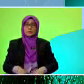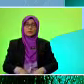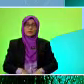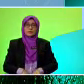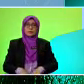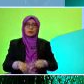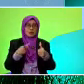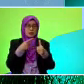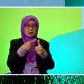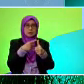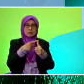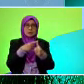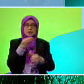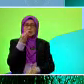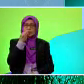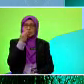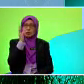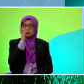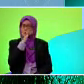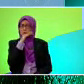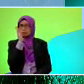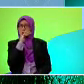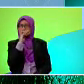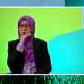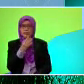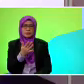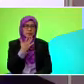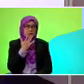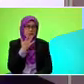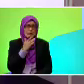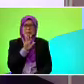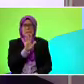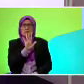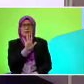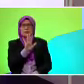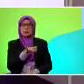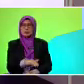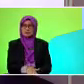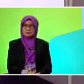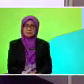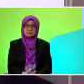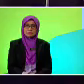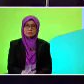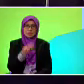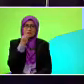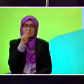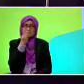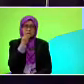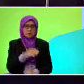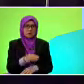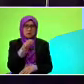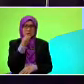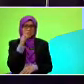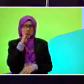food spoilage. Who wants to tell about that? Yep. Food spoilage? What is that? What is